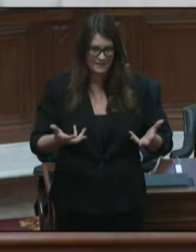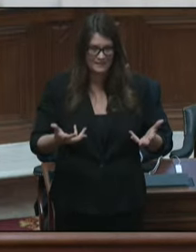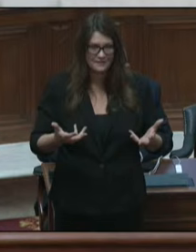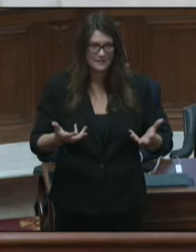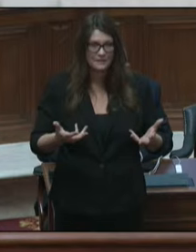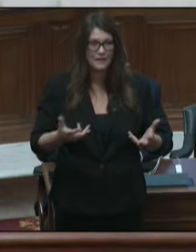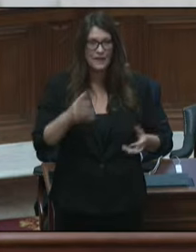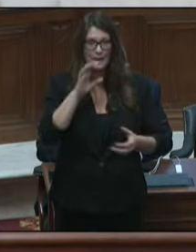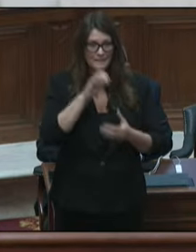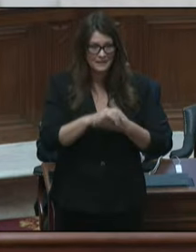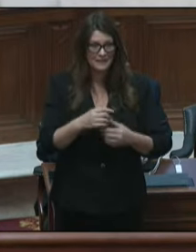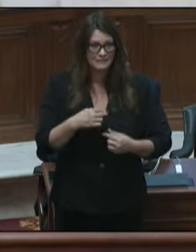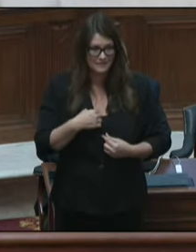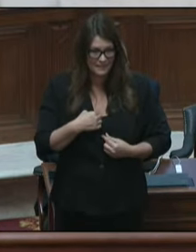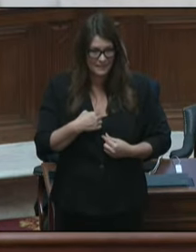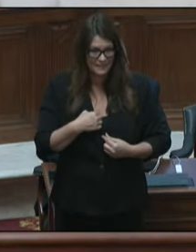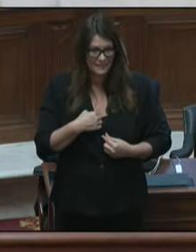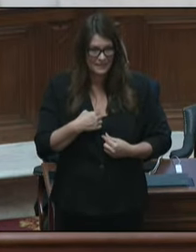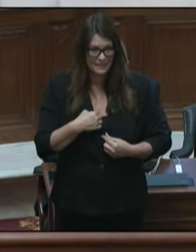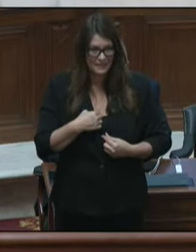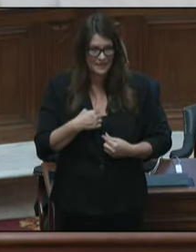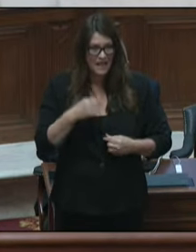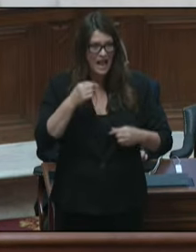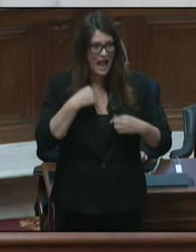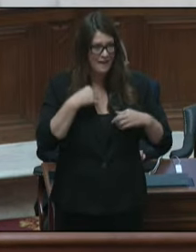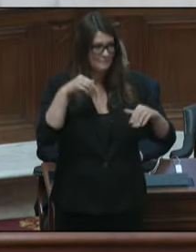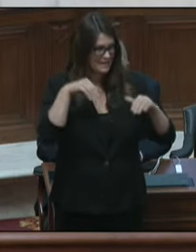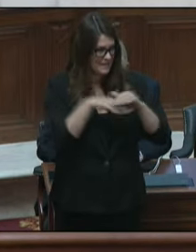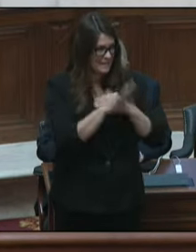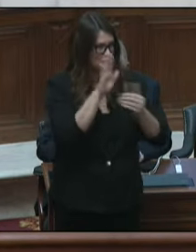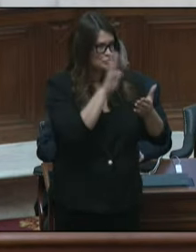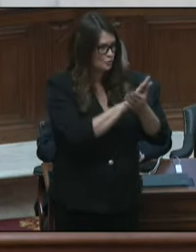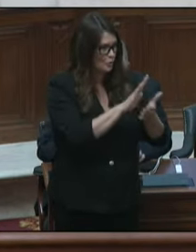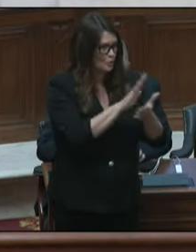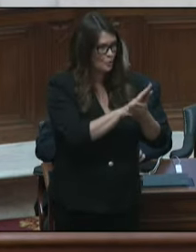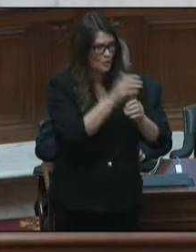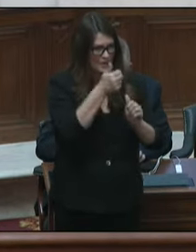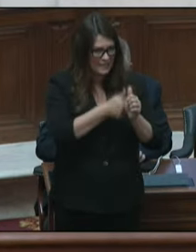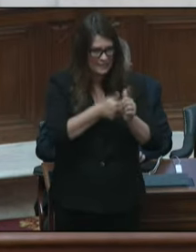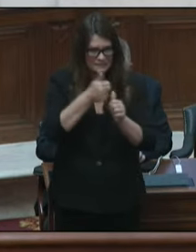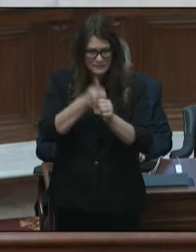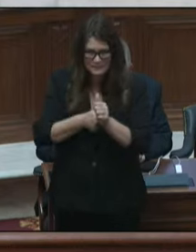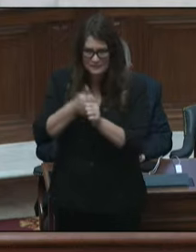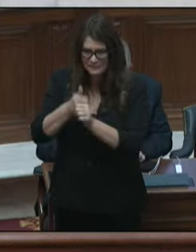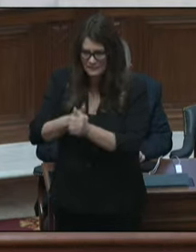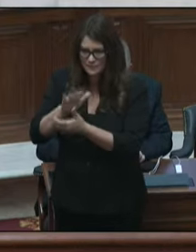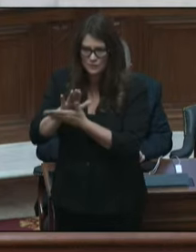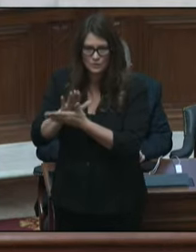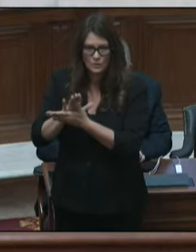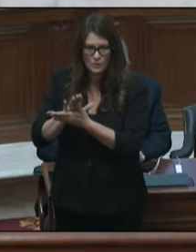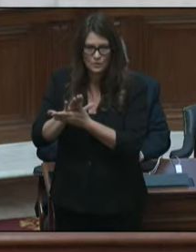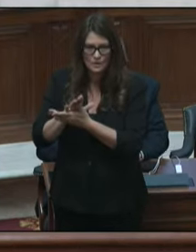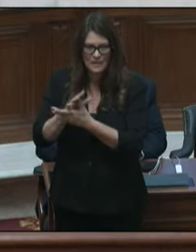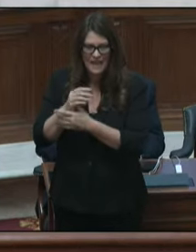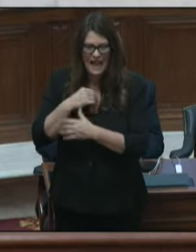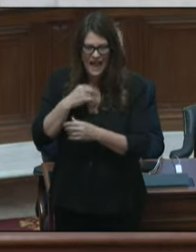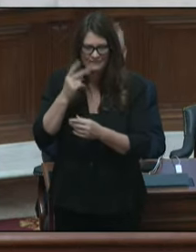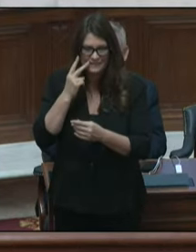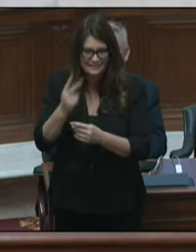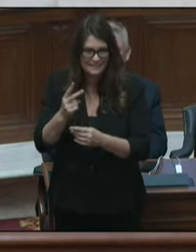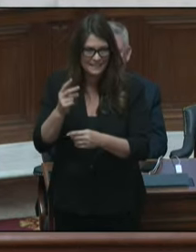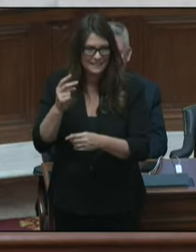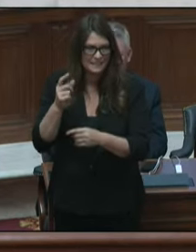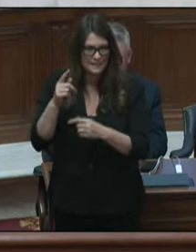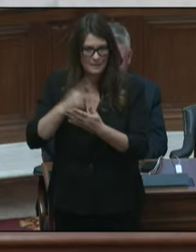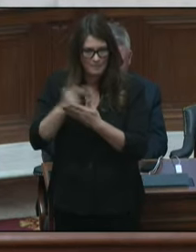this. I have been in school after school after school after school, and I've seen it work and work